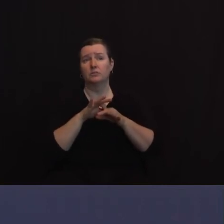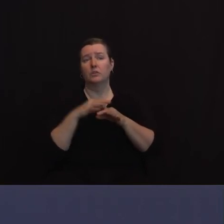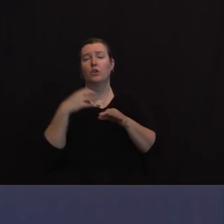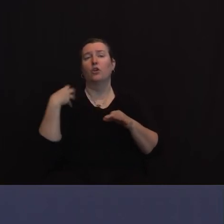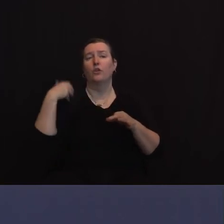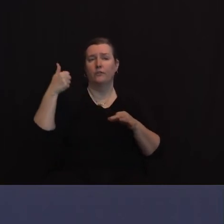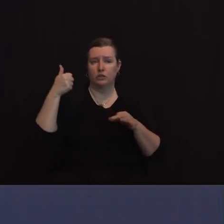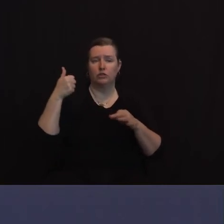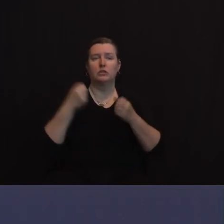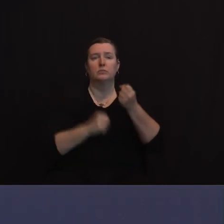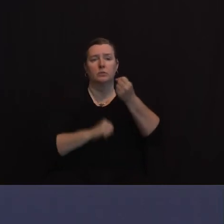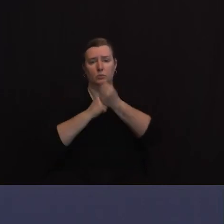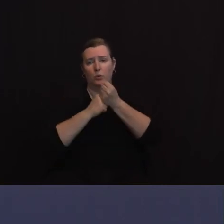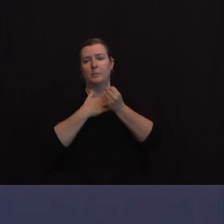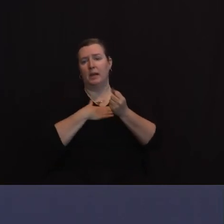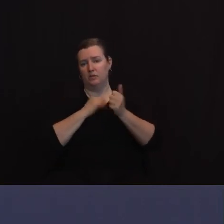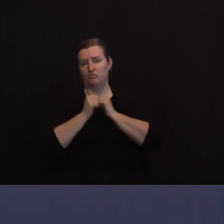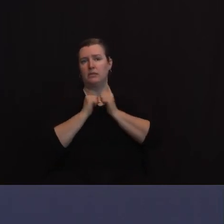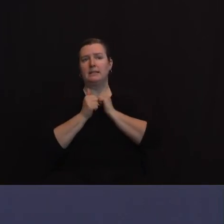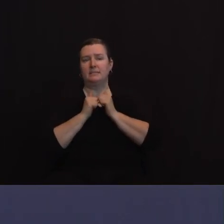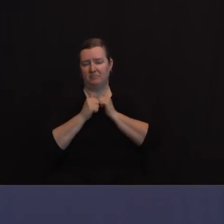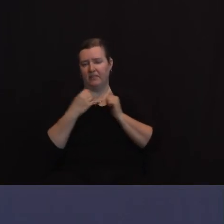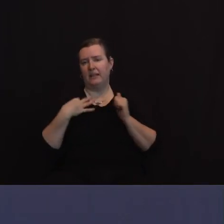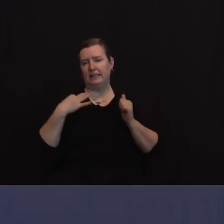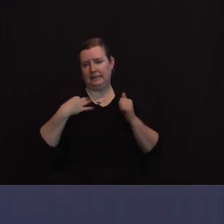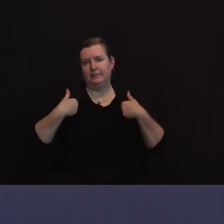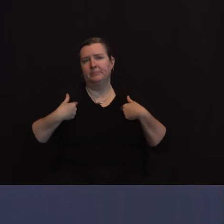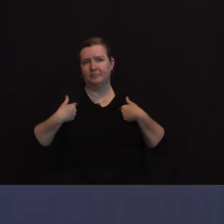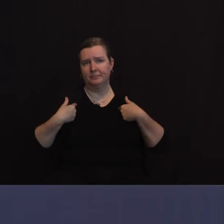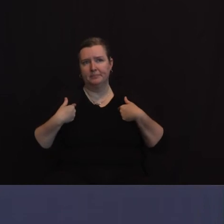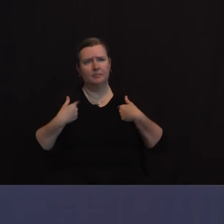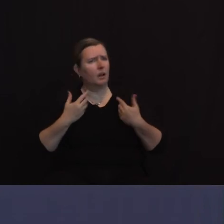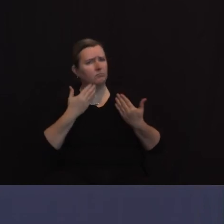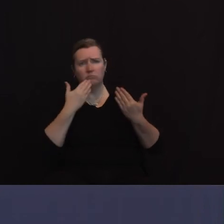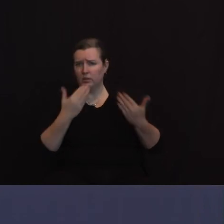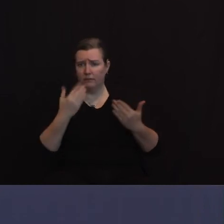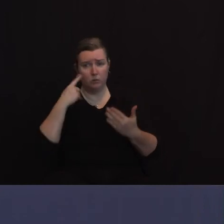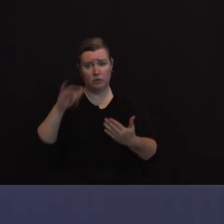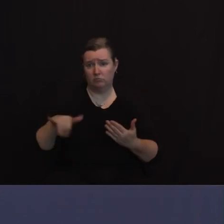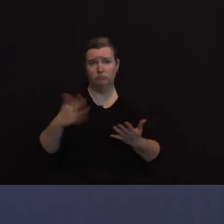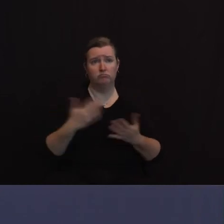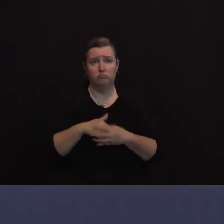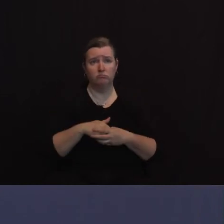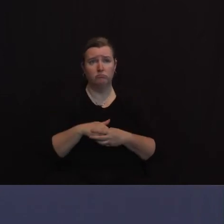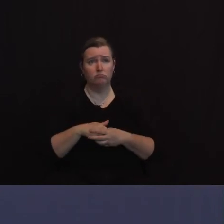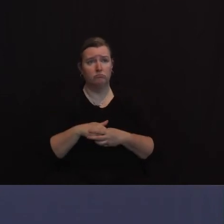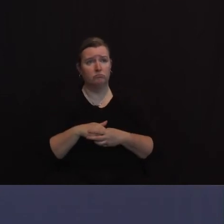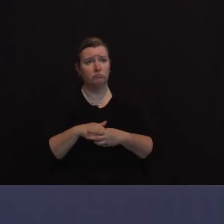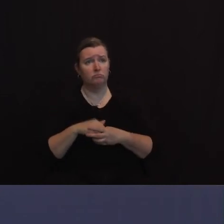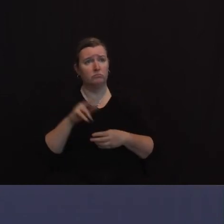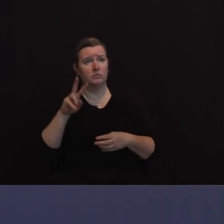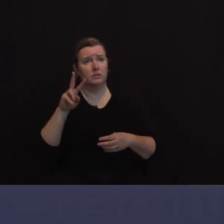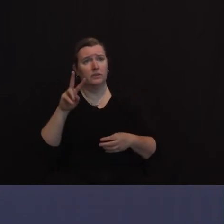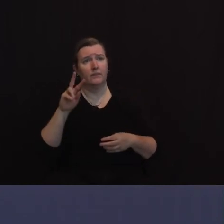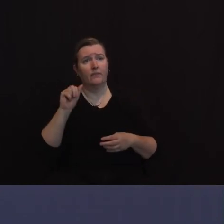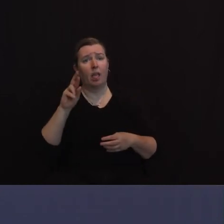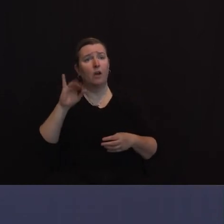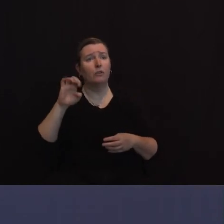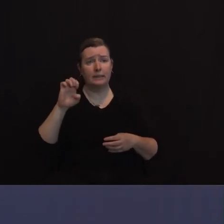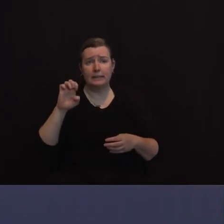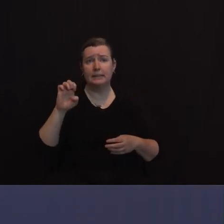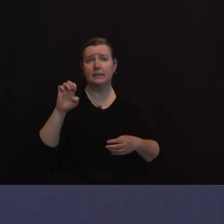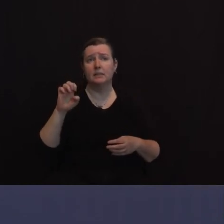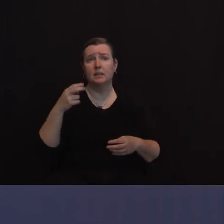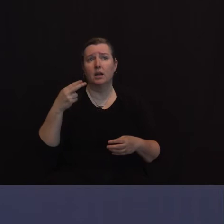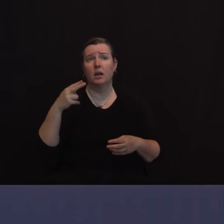And I'm forever grateful for that. And by the way, Valerie Huddle is somebody who I and we are just as close